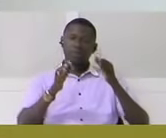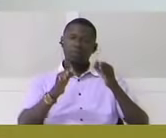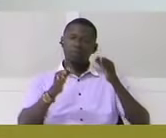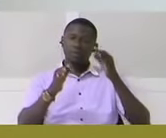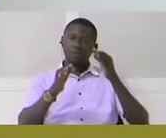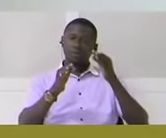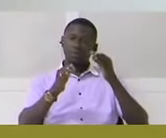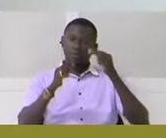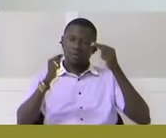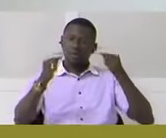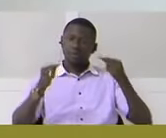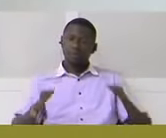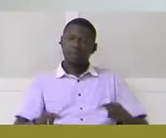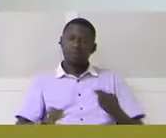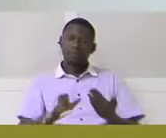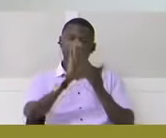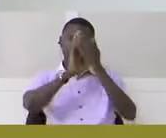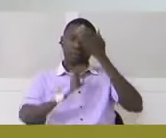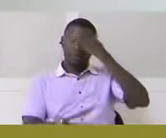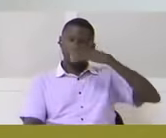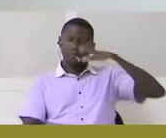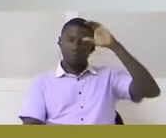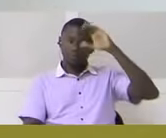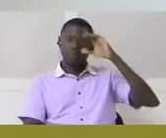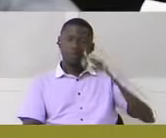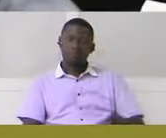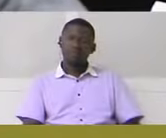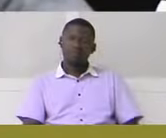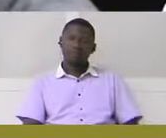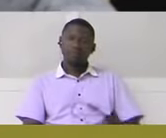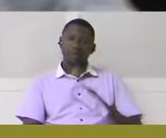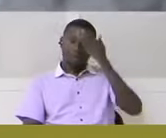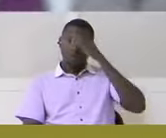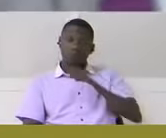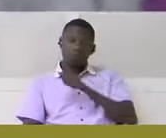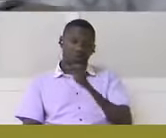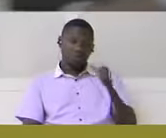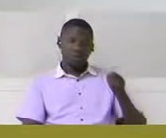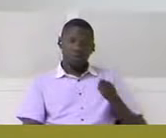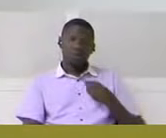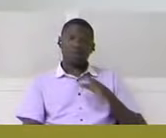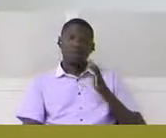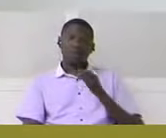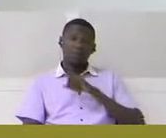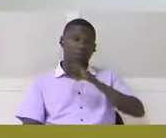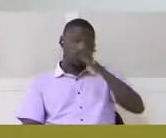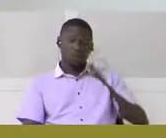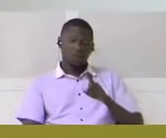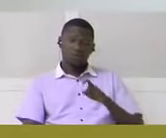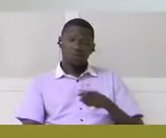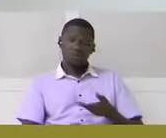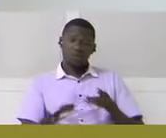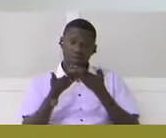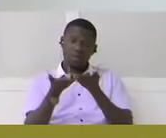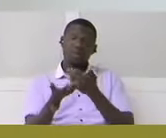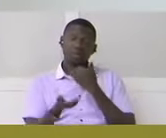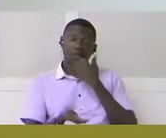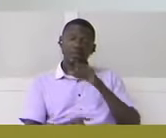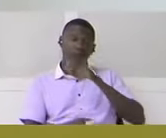please indicate. Commissioner Kinte, you have the floor, please. Commissioner Kinte, le kanenye ninka.